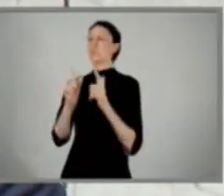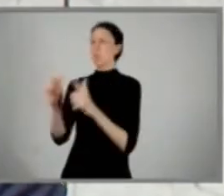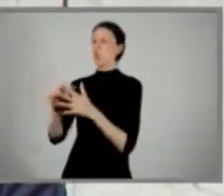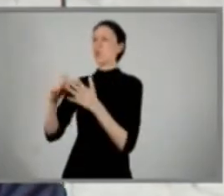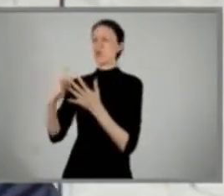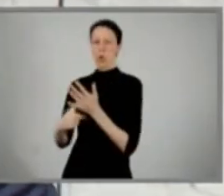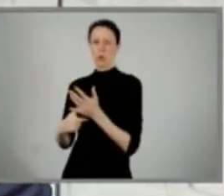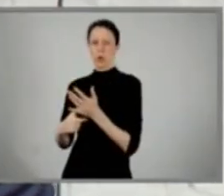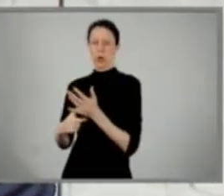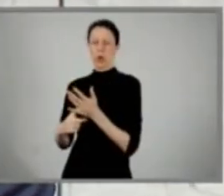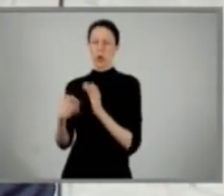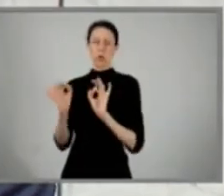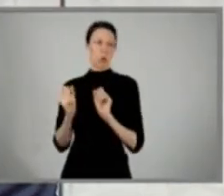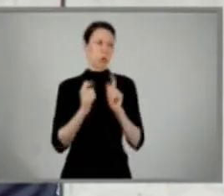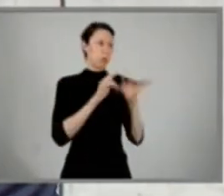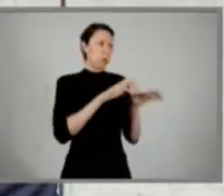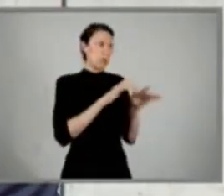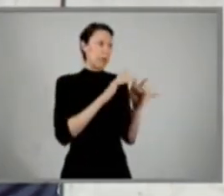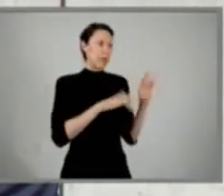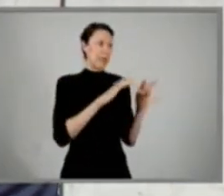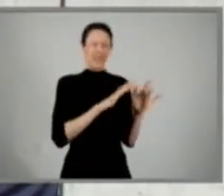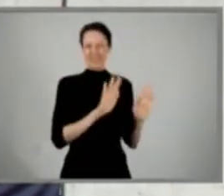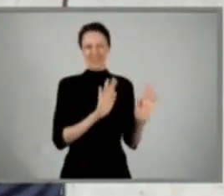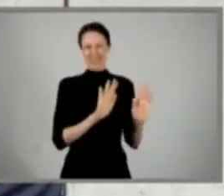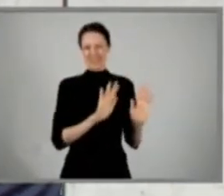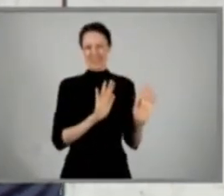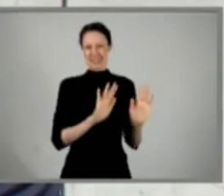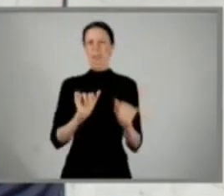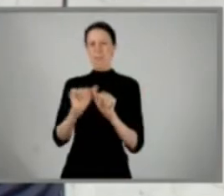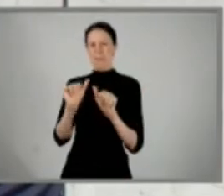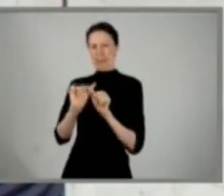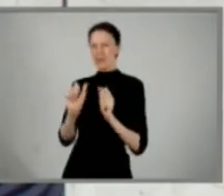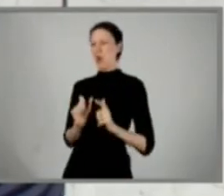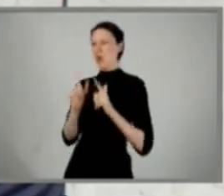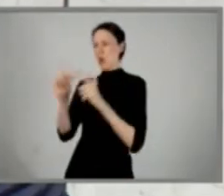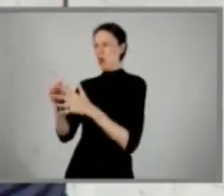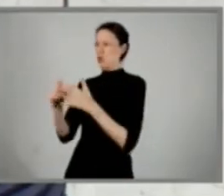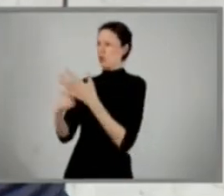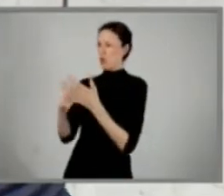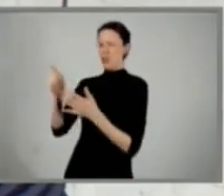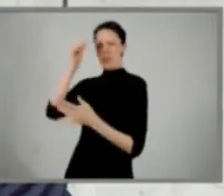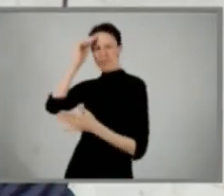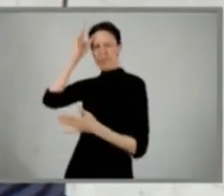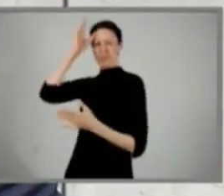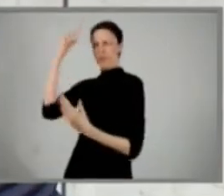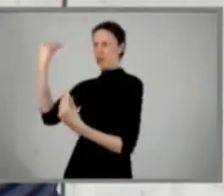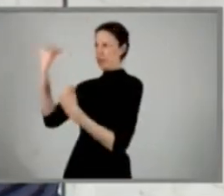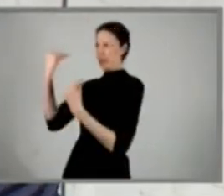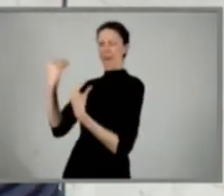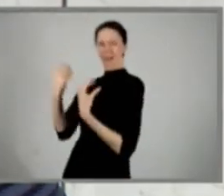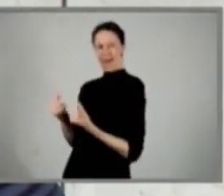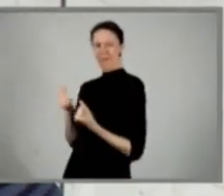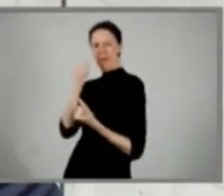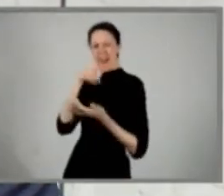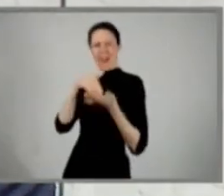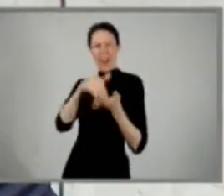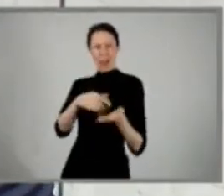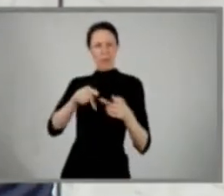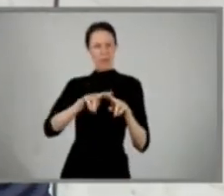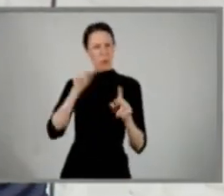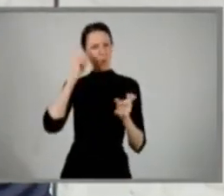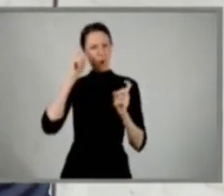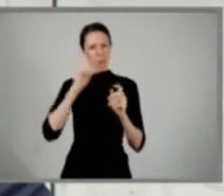or your other medically trained professionals who are there and available to assist you. And so that doesn't change. And of